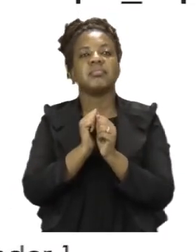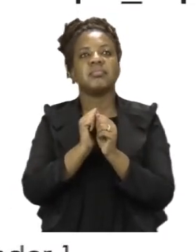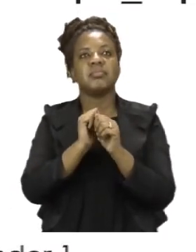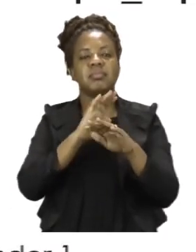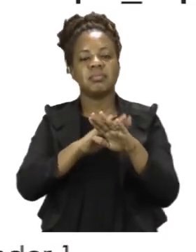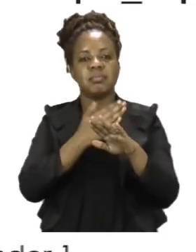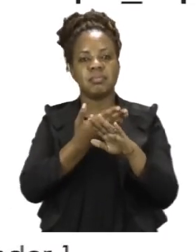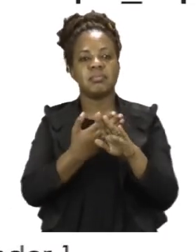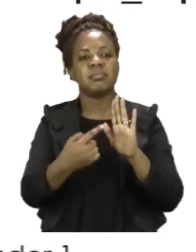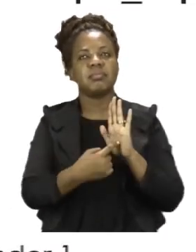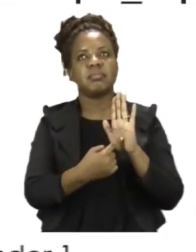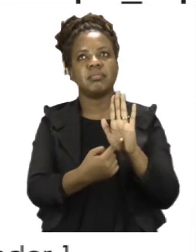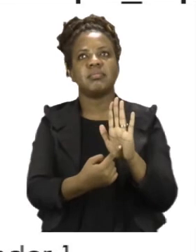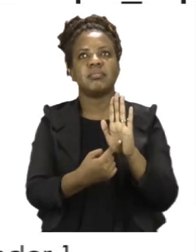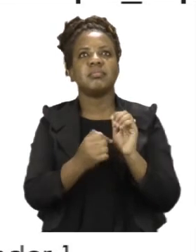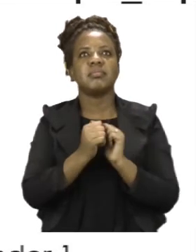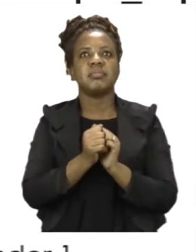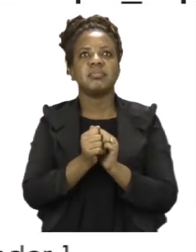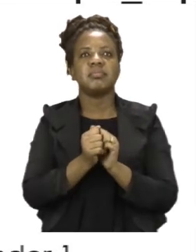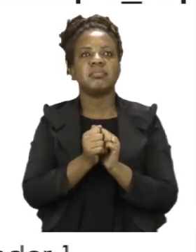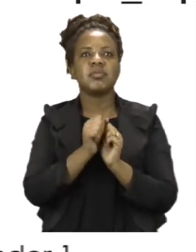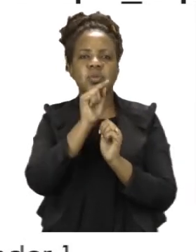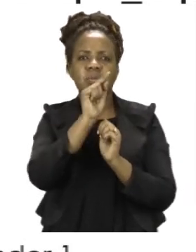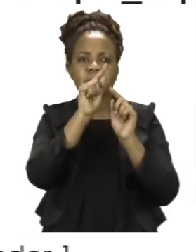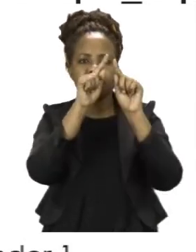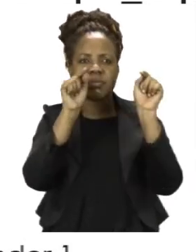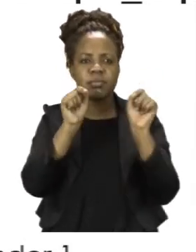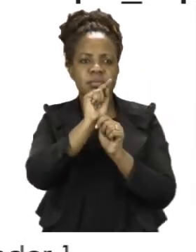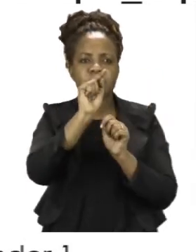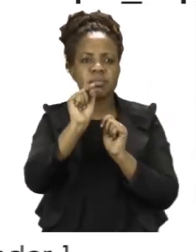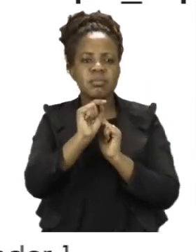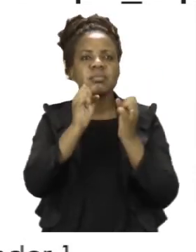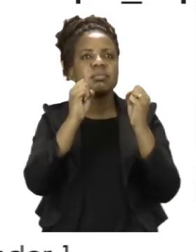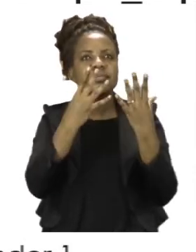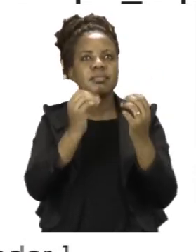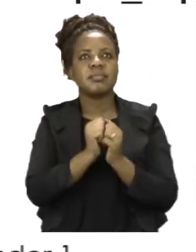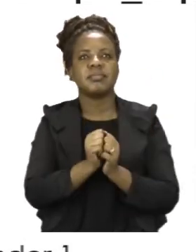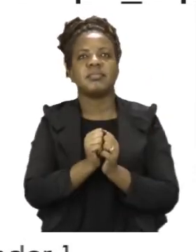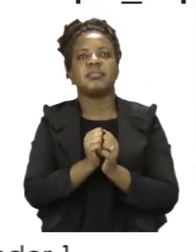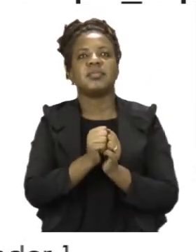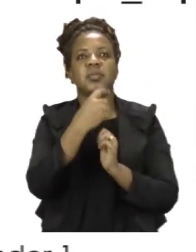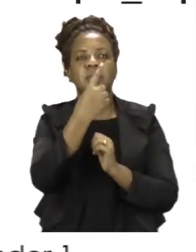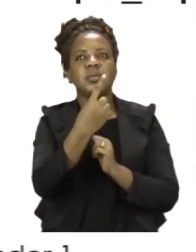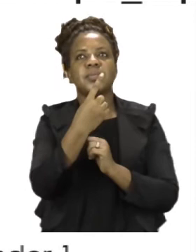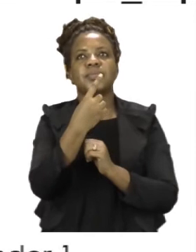I would like you to please count the dots that are in the box. Let's count together.